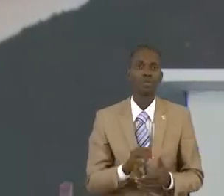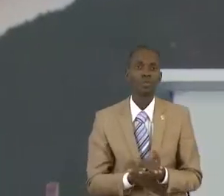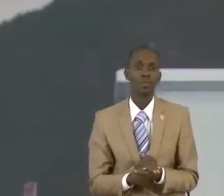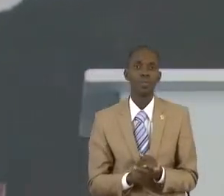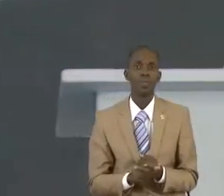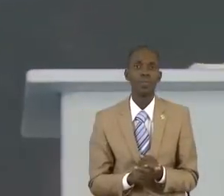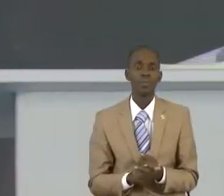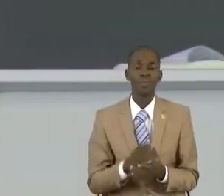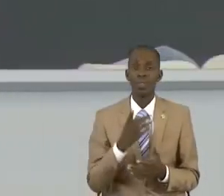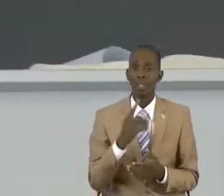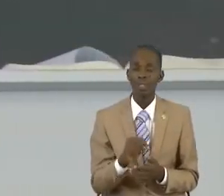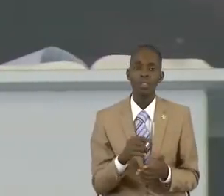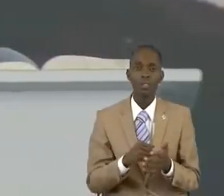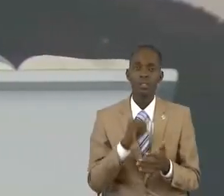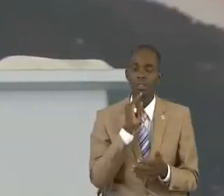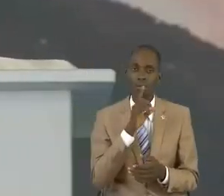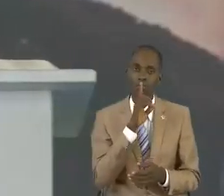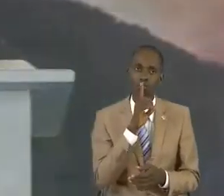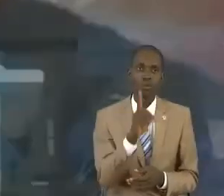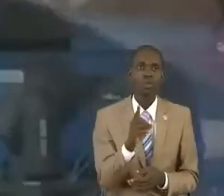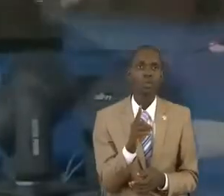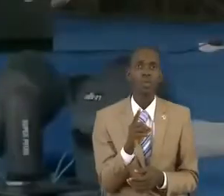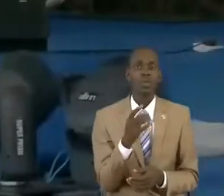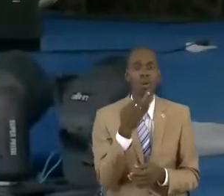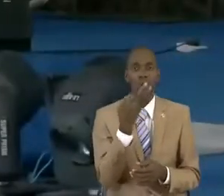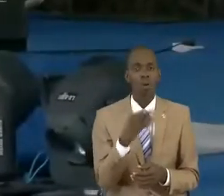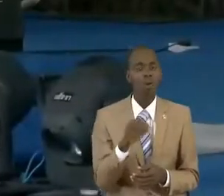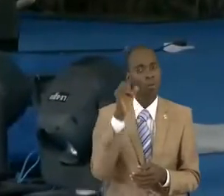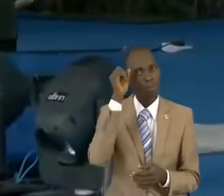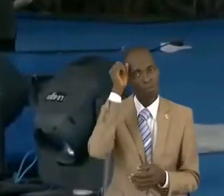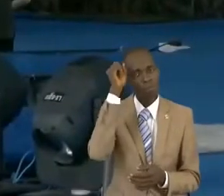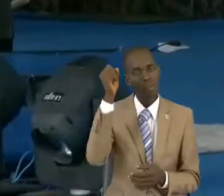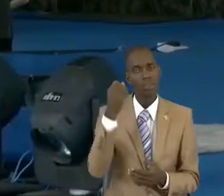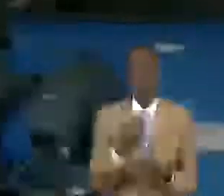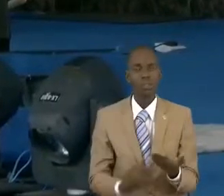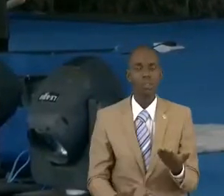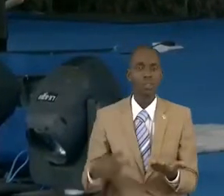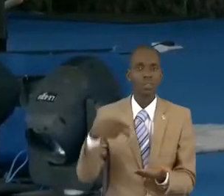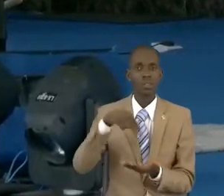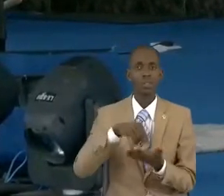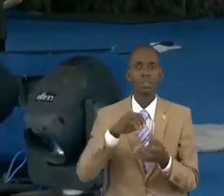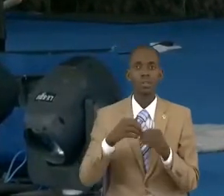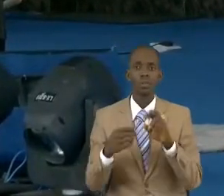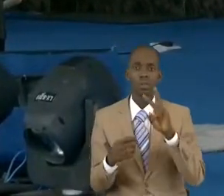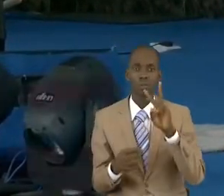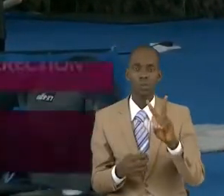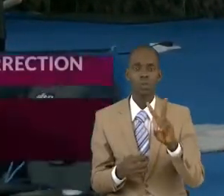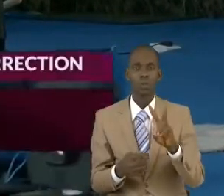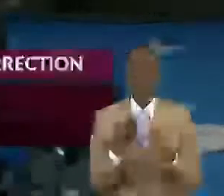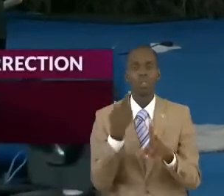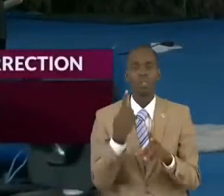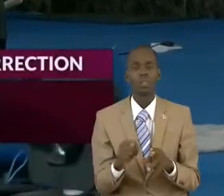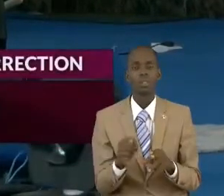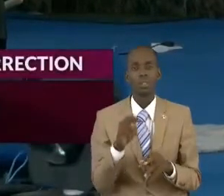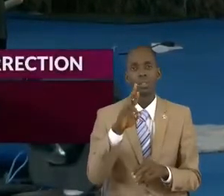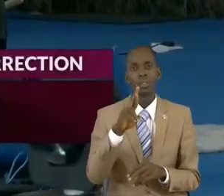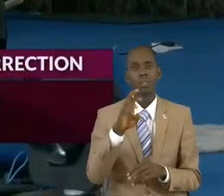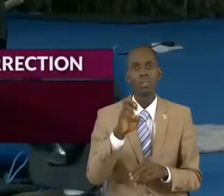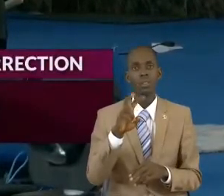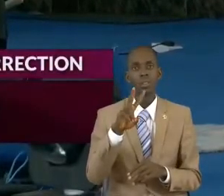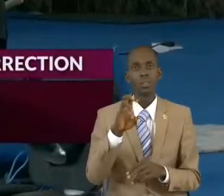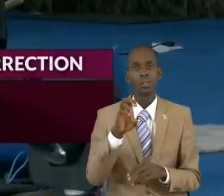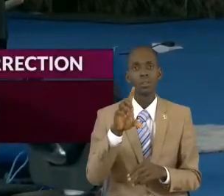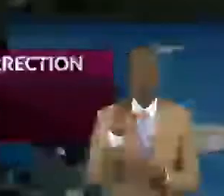reality of his resurrection. Number two, the revelation of